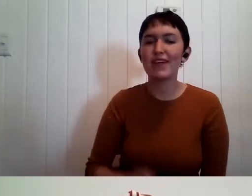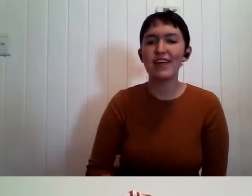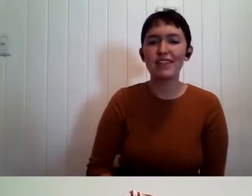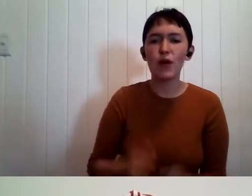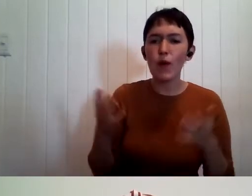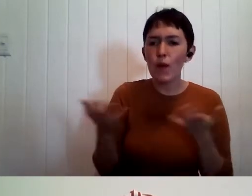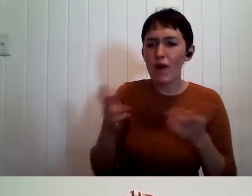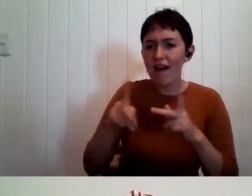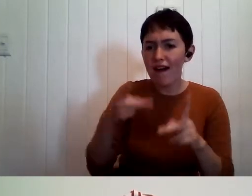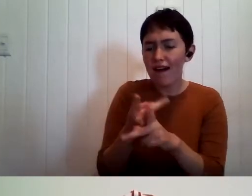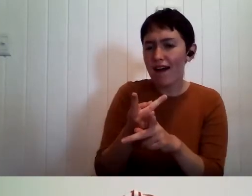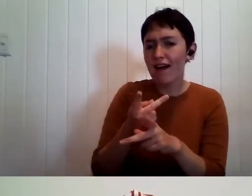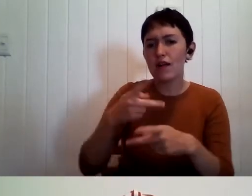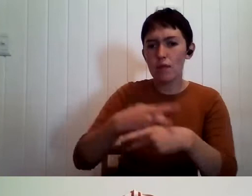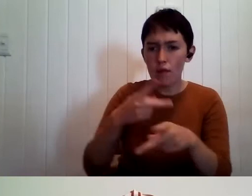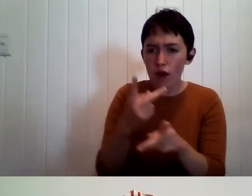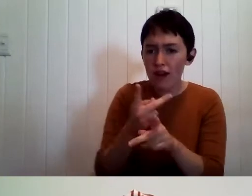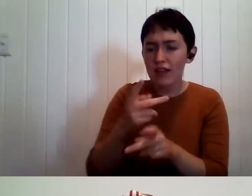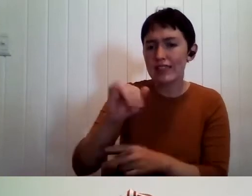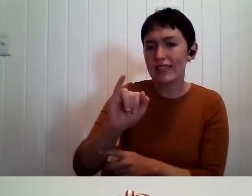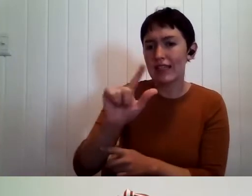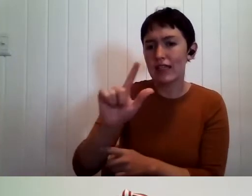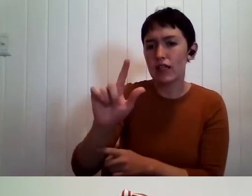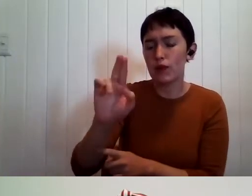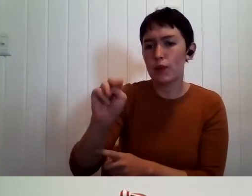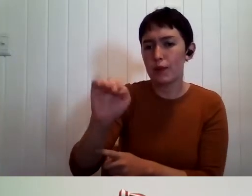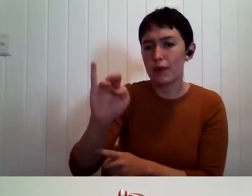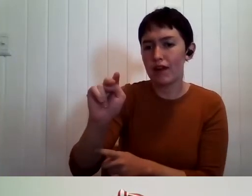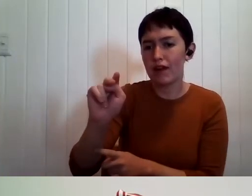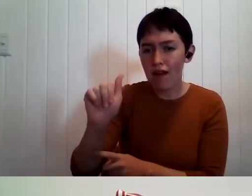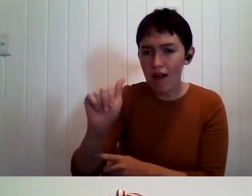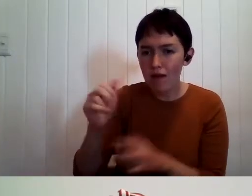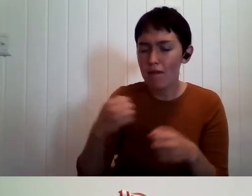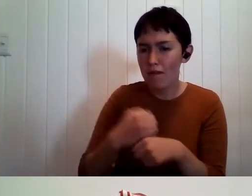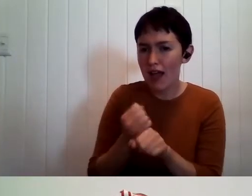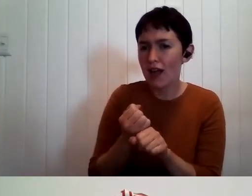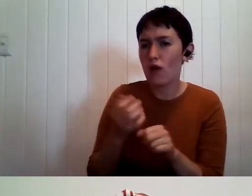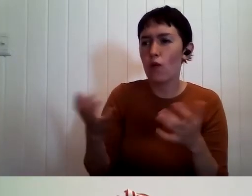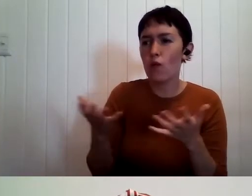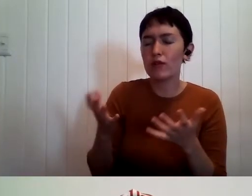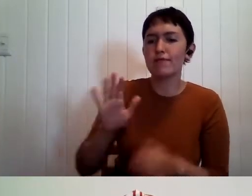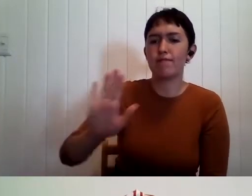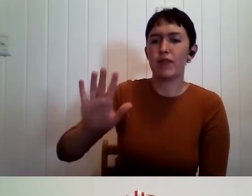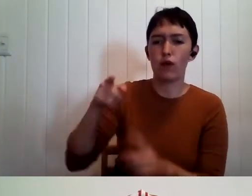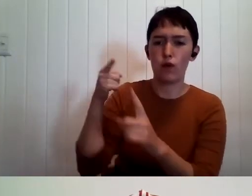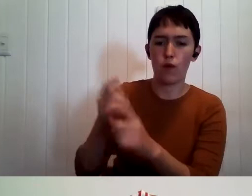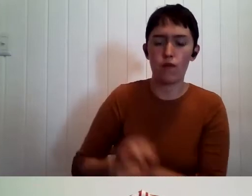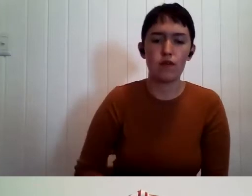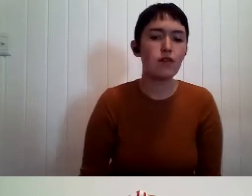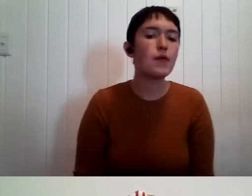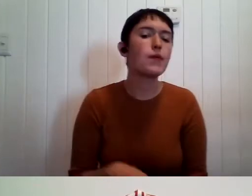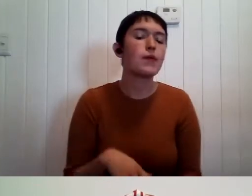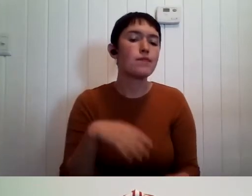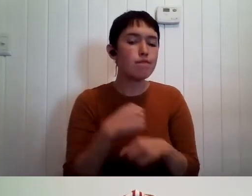do as a company broadly? So we make quite a few things, but what we're mainly known for